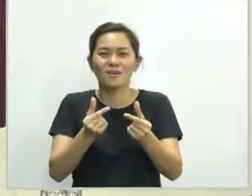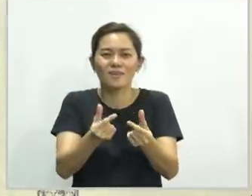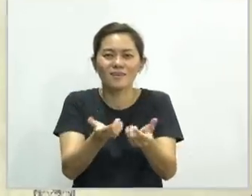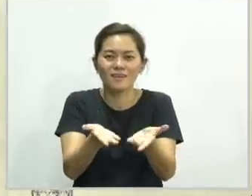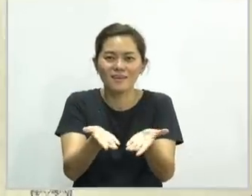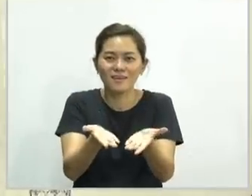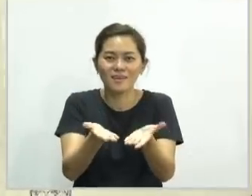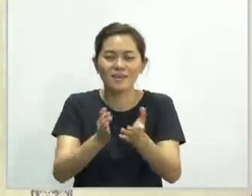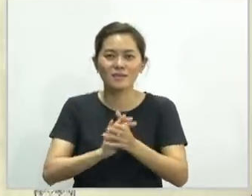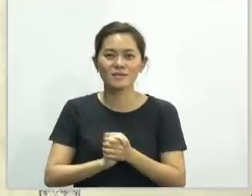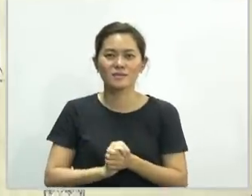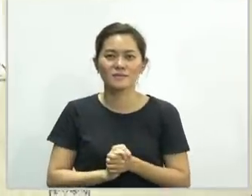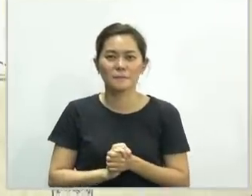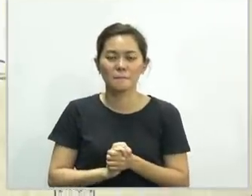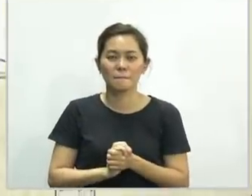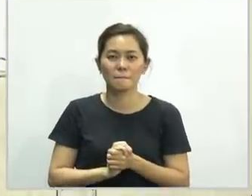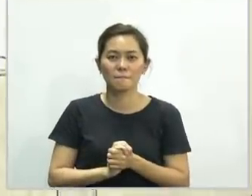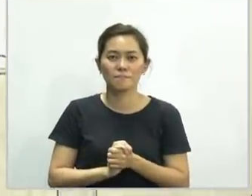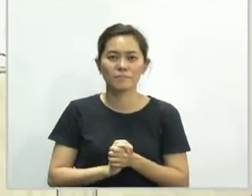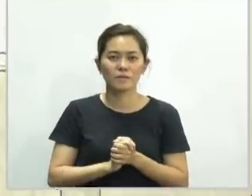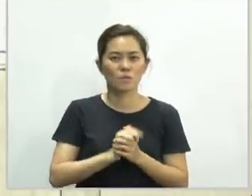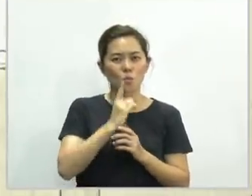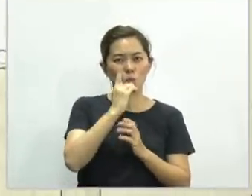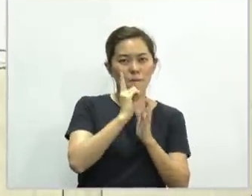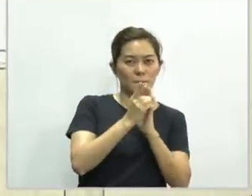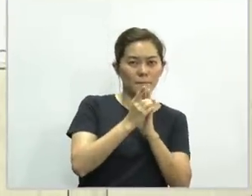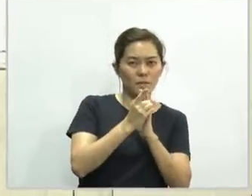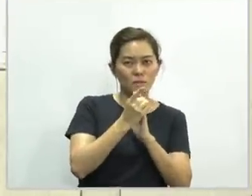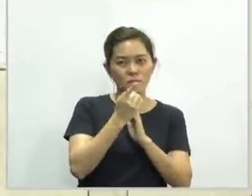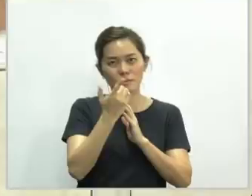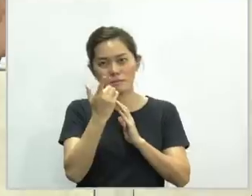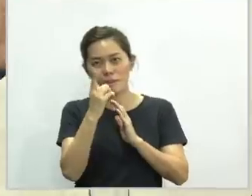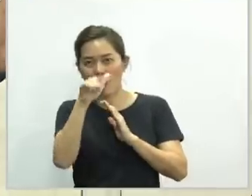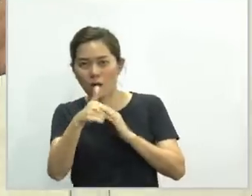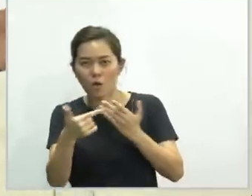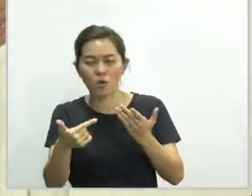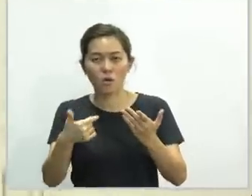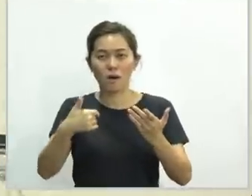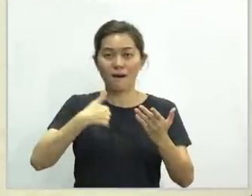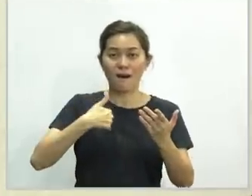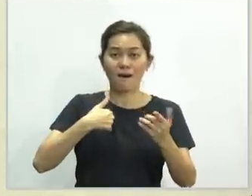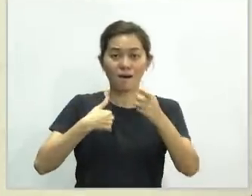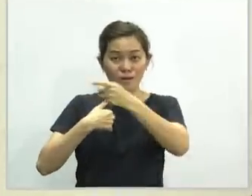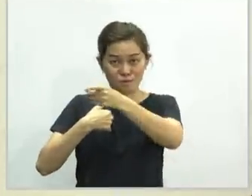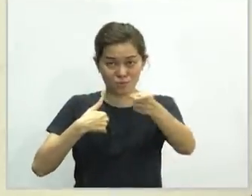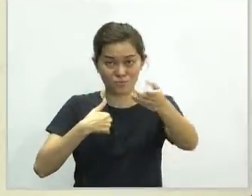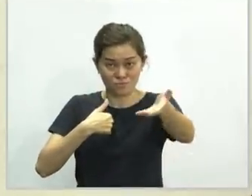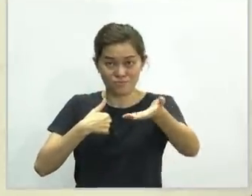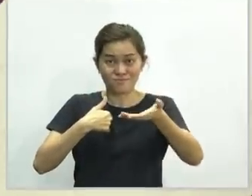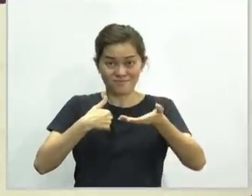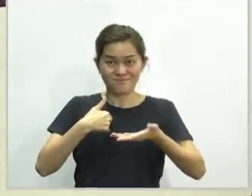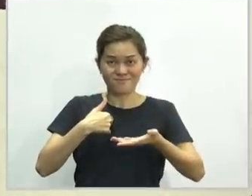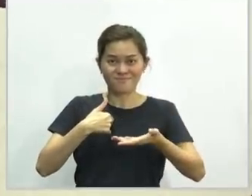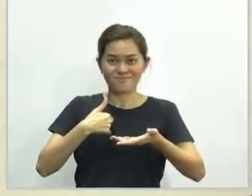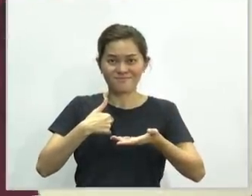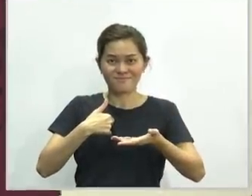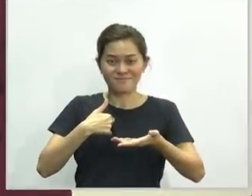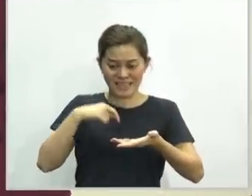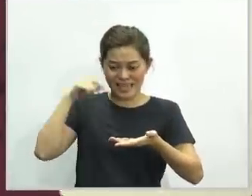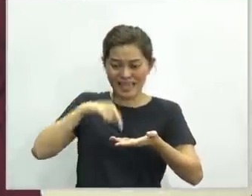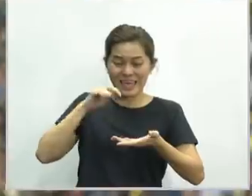And in a minute or two, I'm going to invite you to accept this.